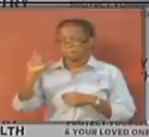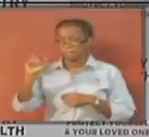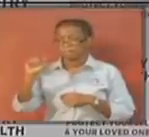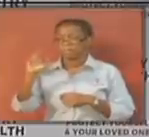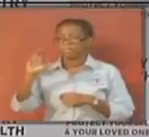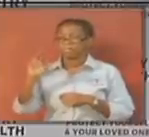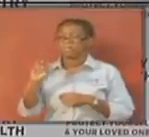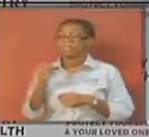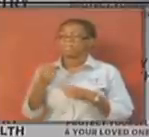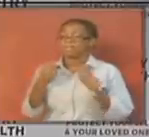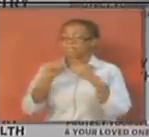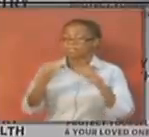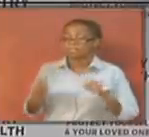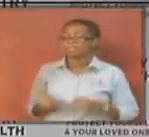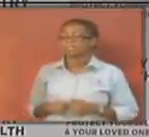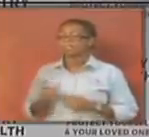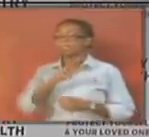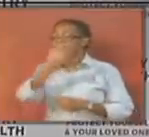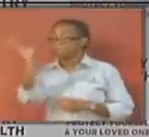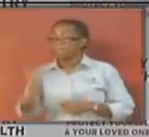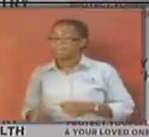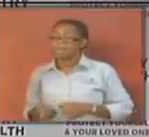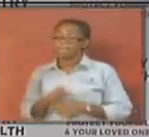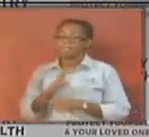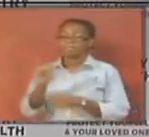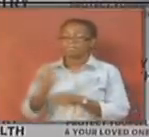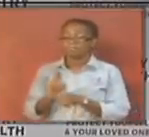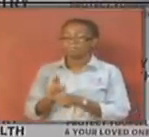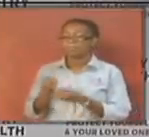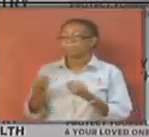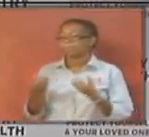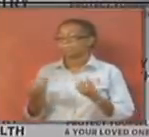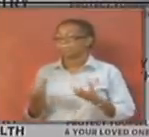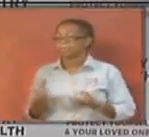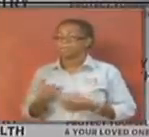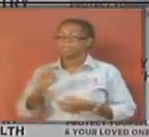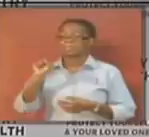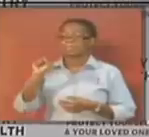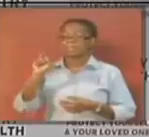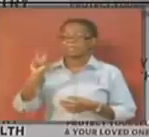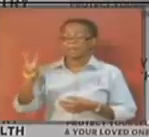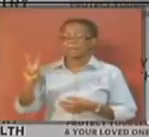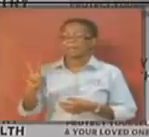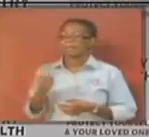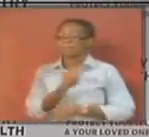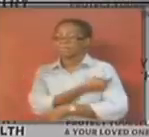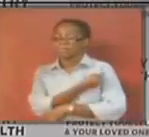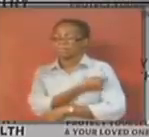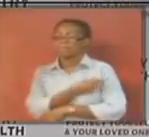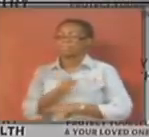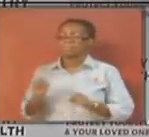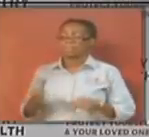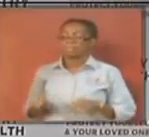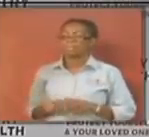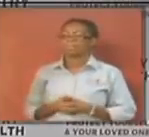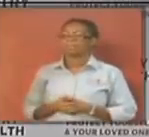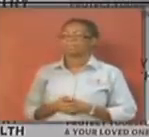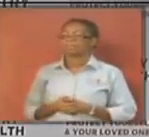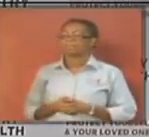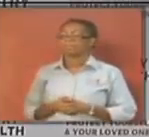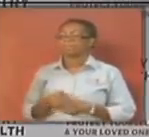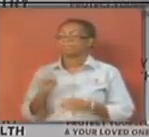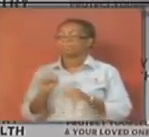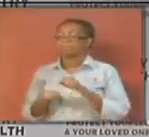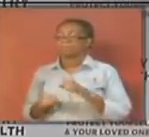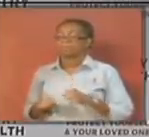Seems to have protection against the P1 variant. Again, it is WHO approved. Our negotiation so far has focused on the